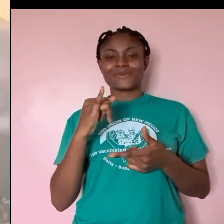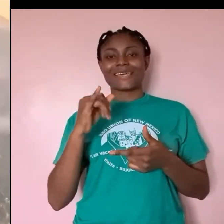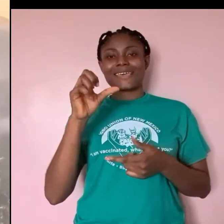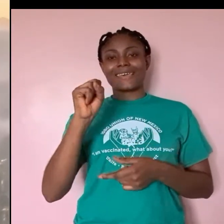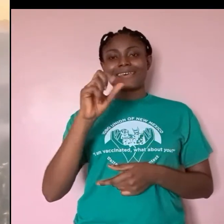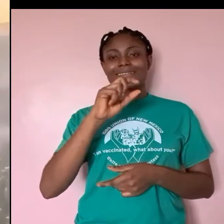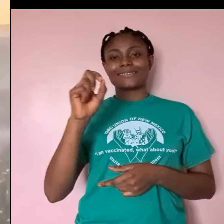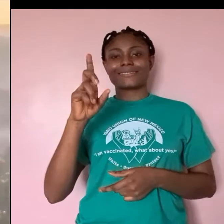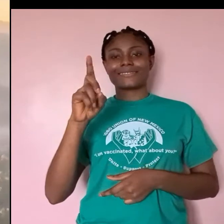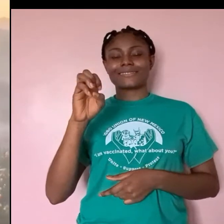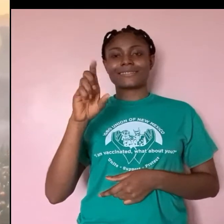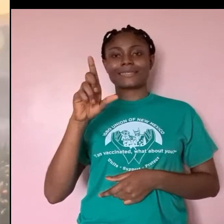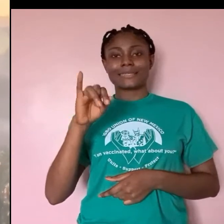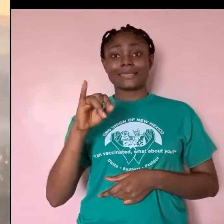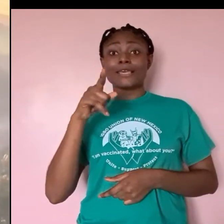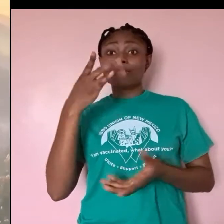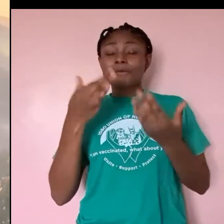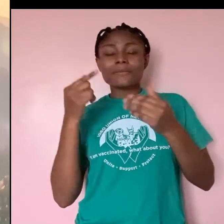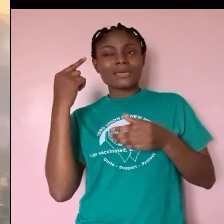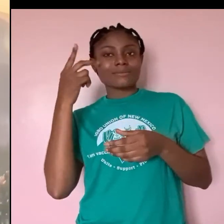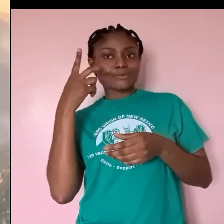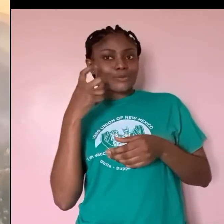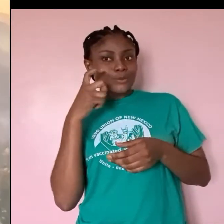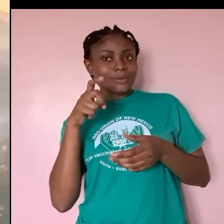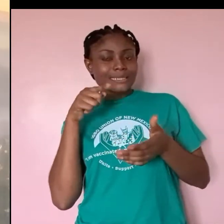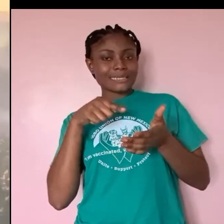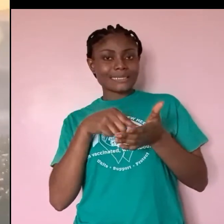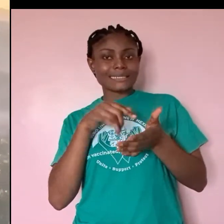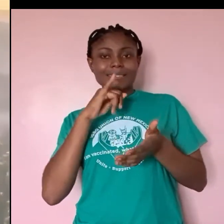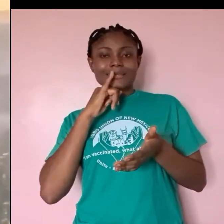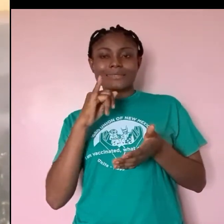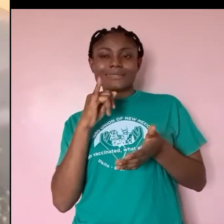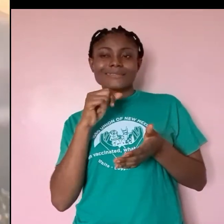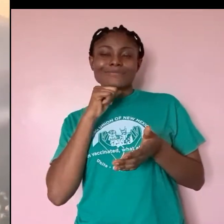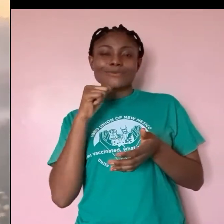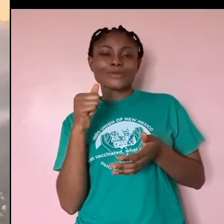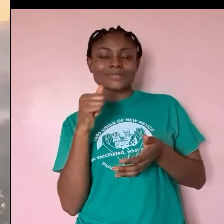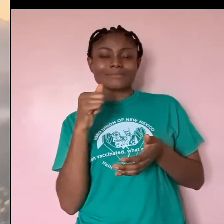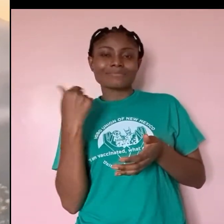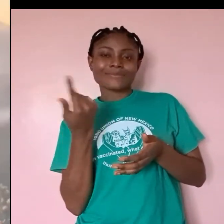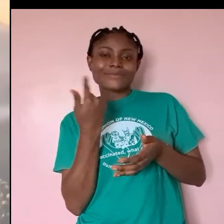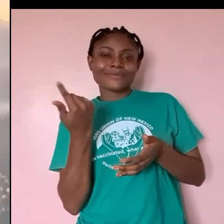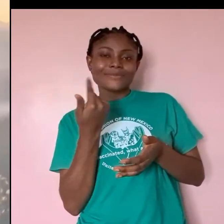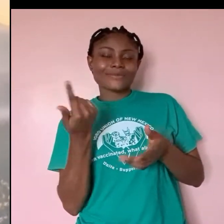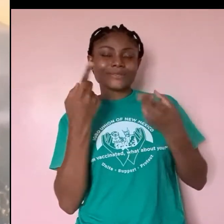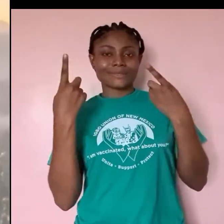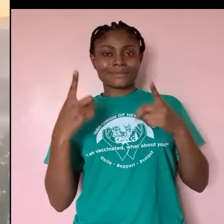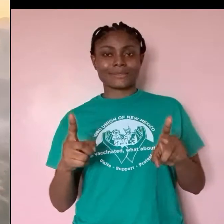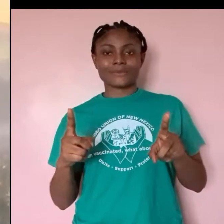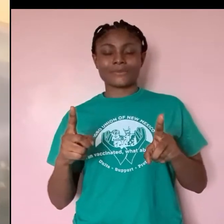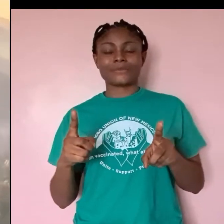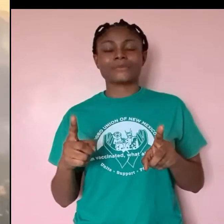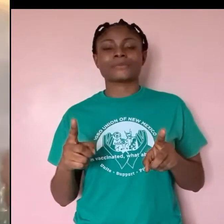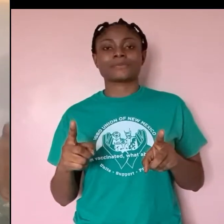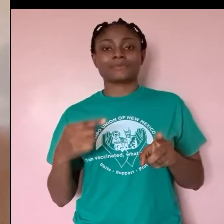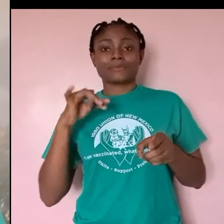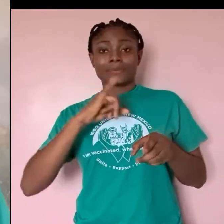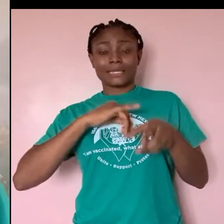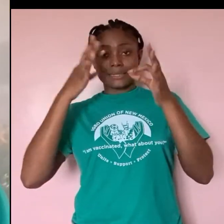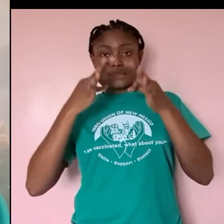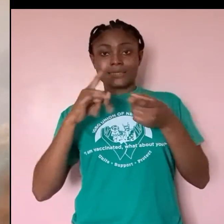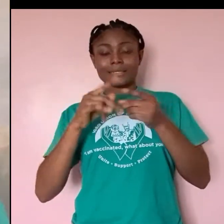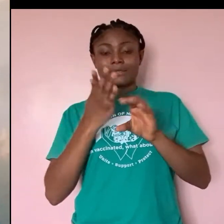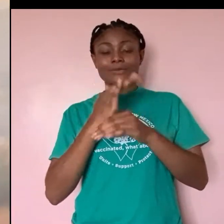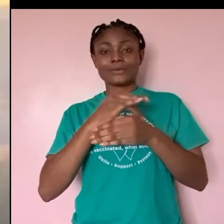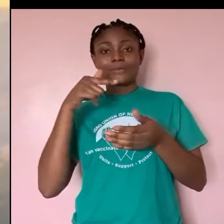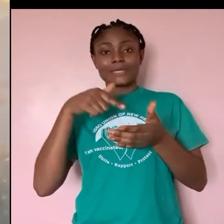Languages Initiative. You may notice that this is an unusual and uncommon video that I'm making. Yeah, I decided to make